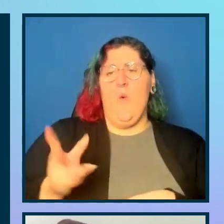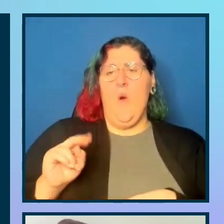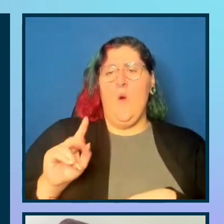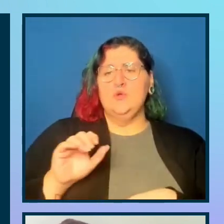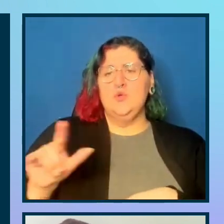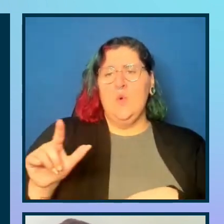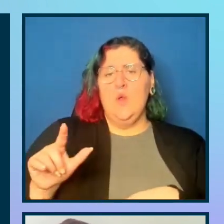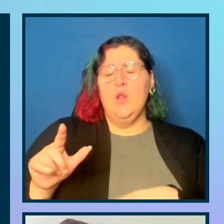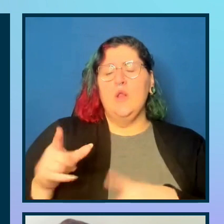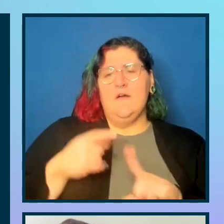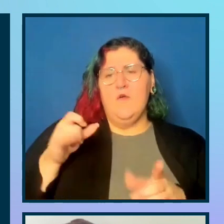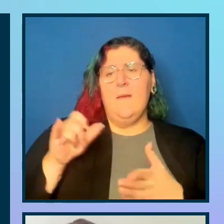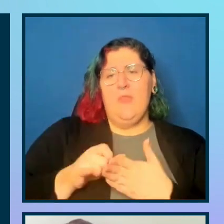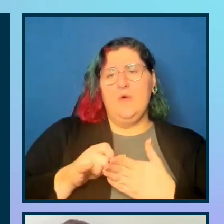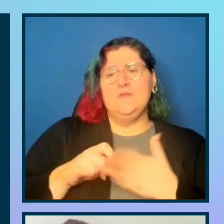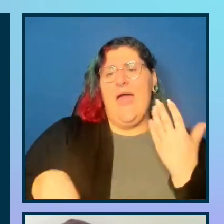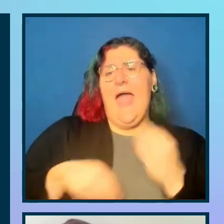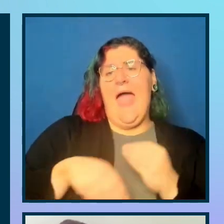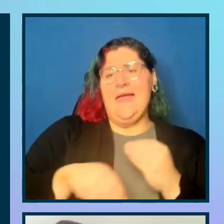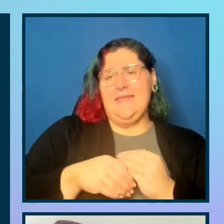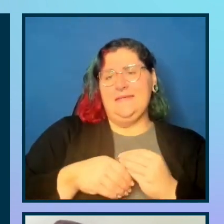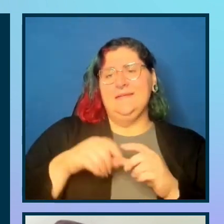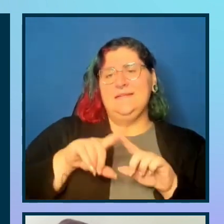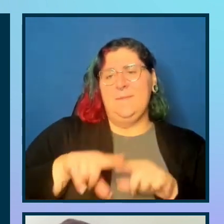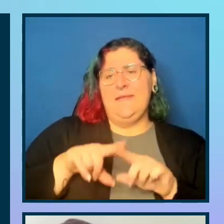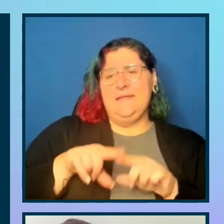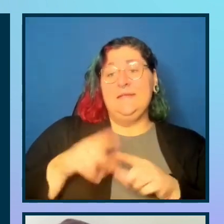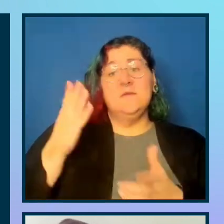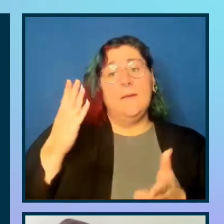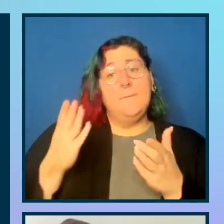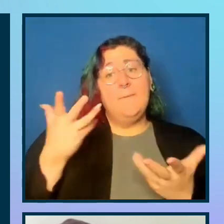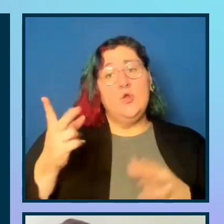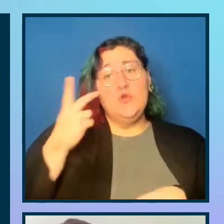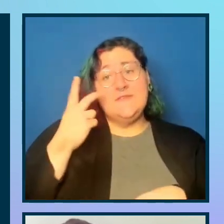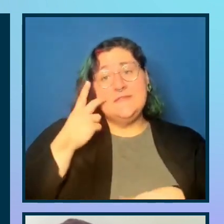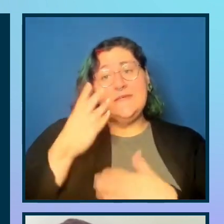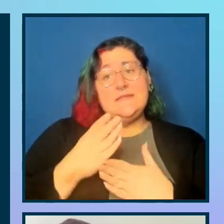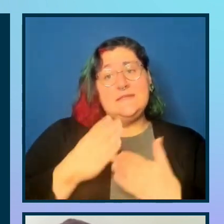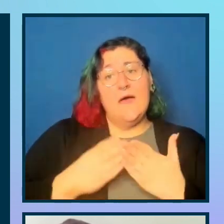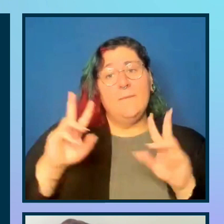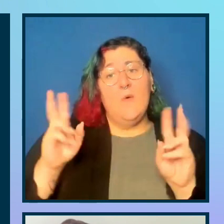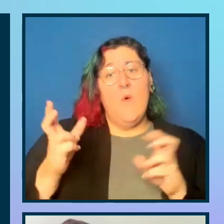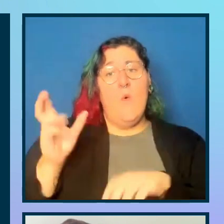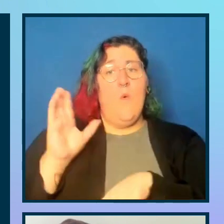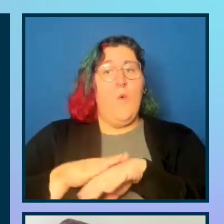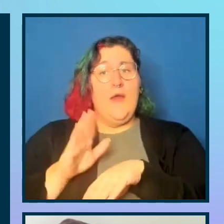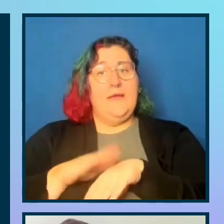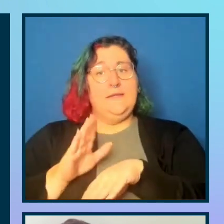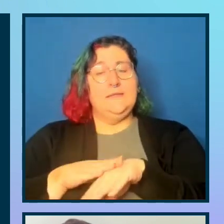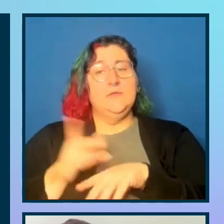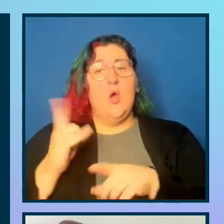from those adding dependencies. And you might also have seen some of these warnings when you do an npm install. You